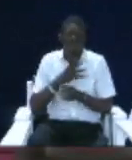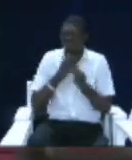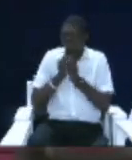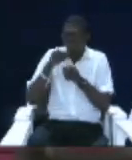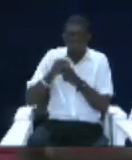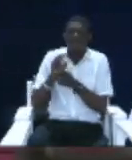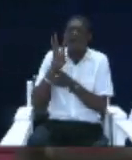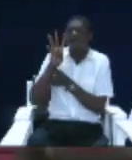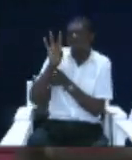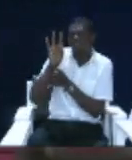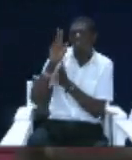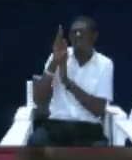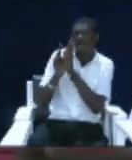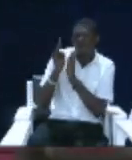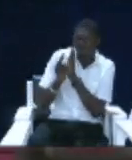just